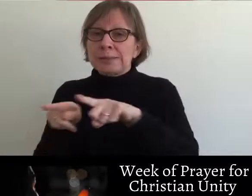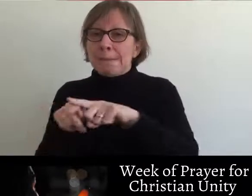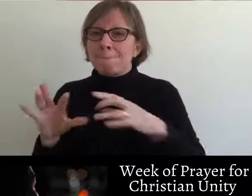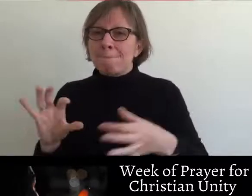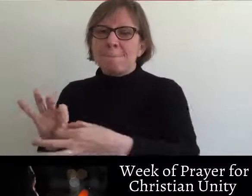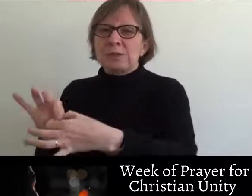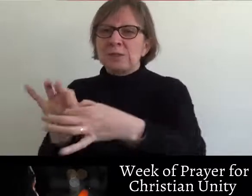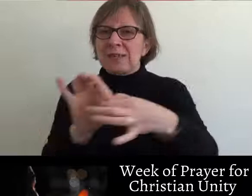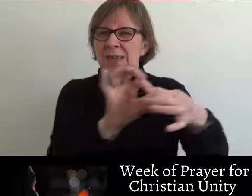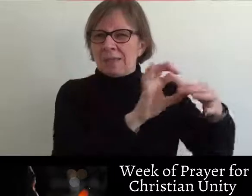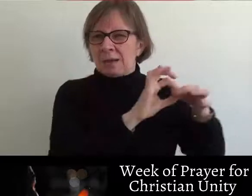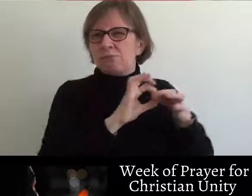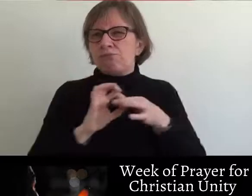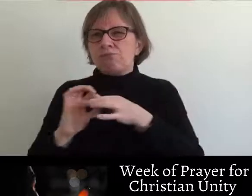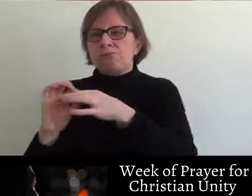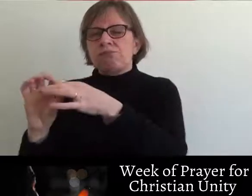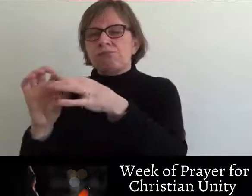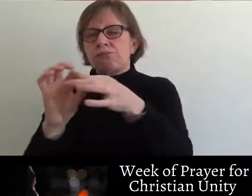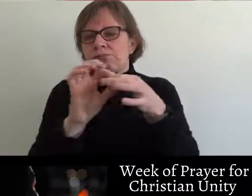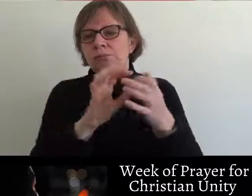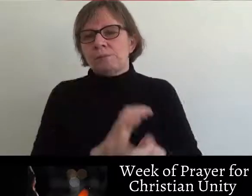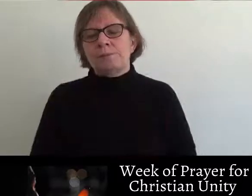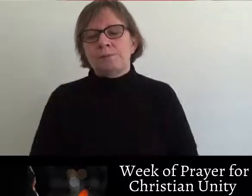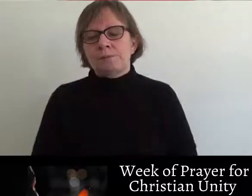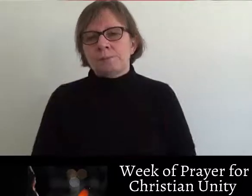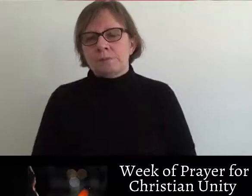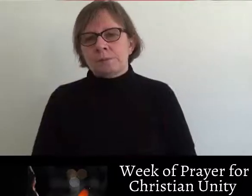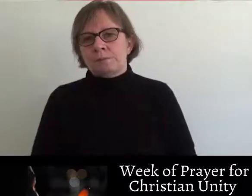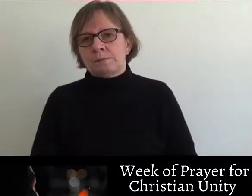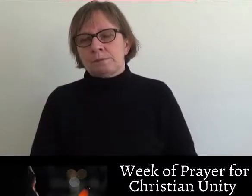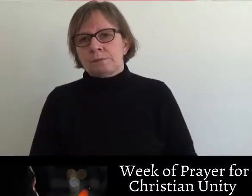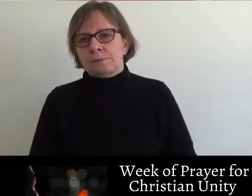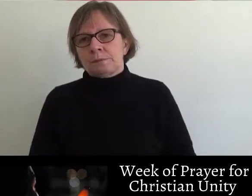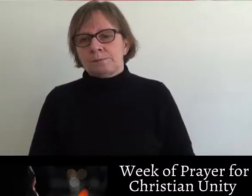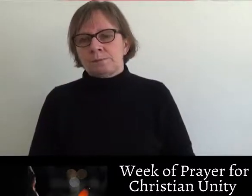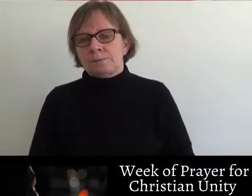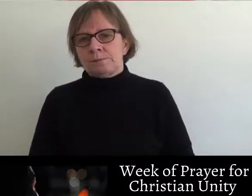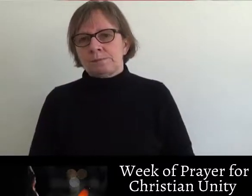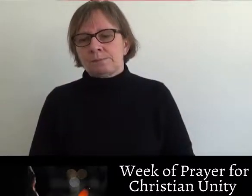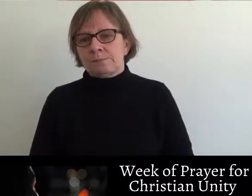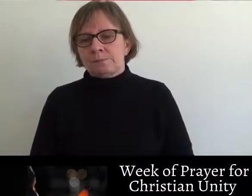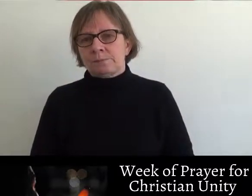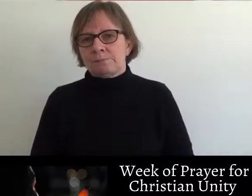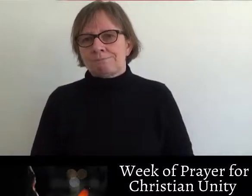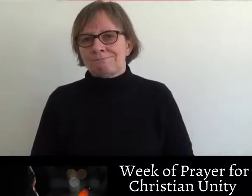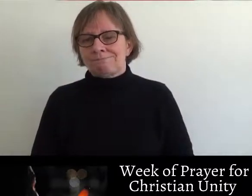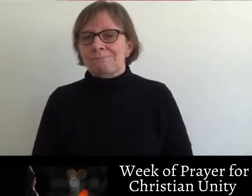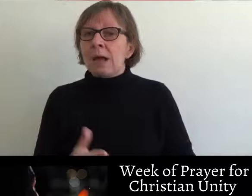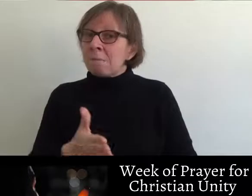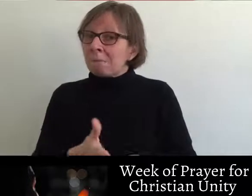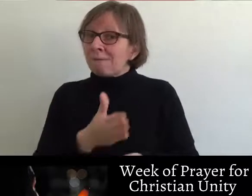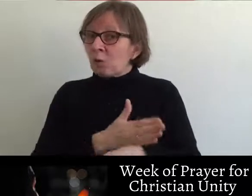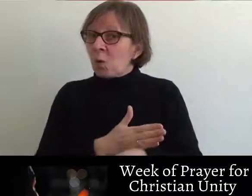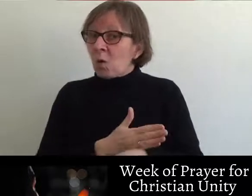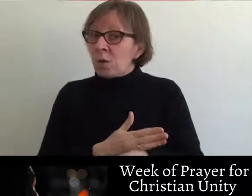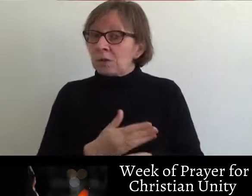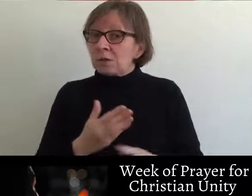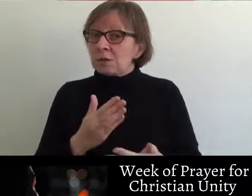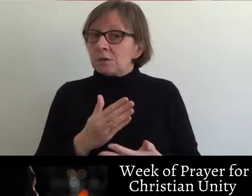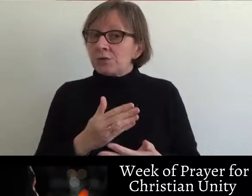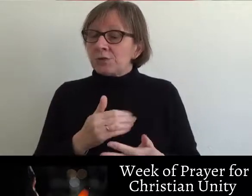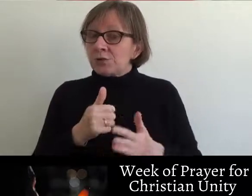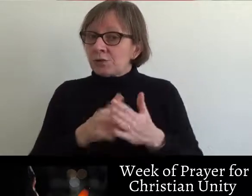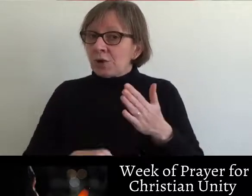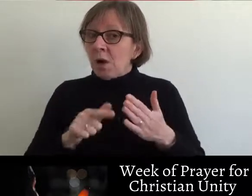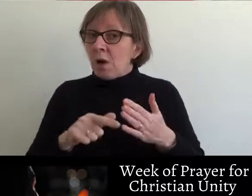together on our as part of our service. Before that starts, we're going to sing a few